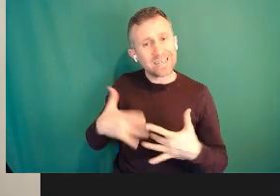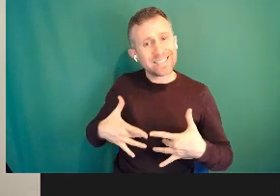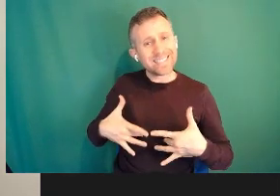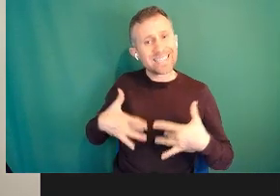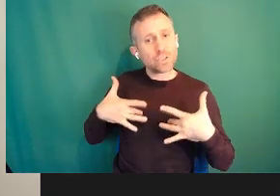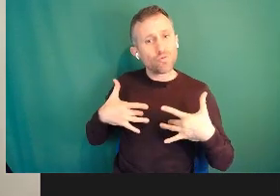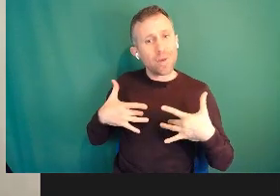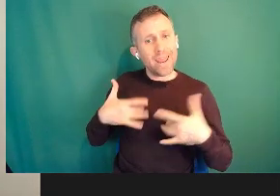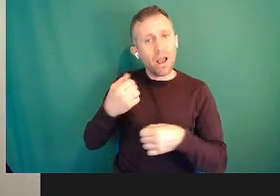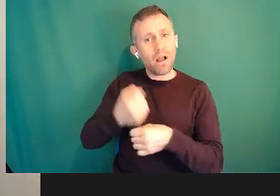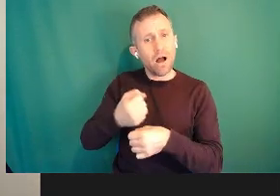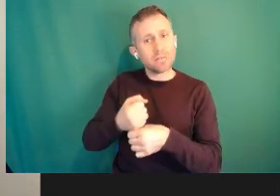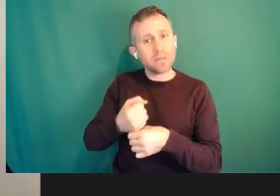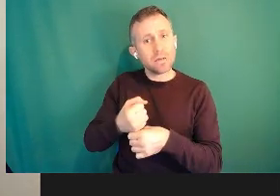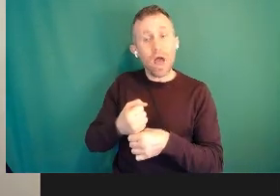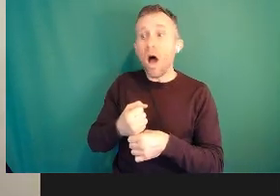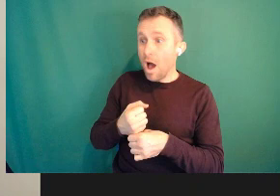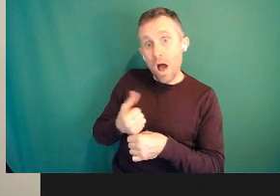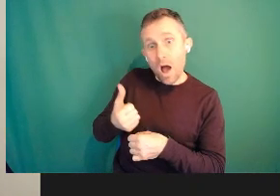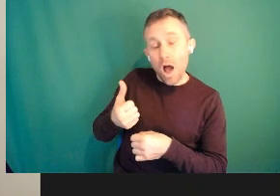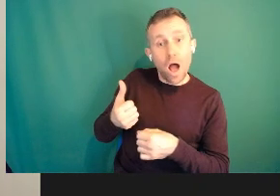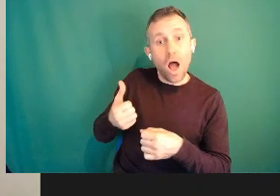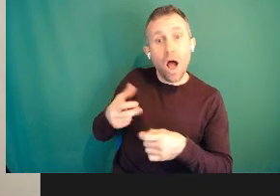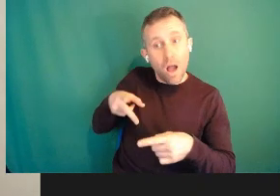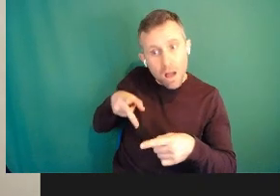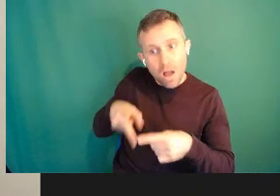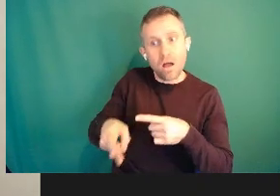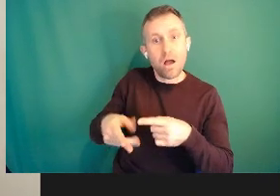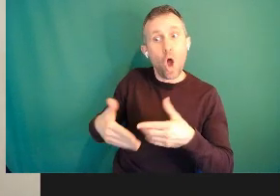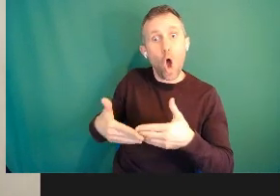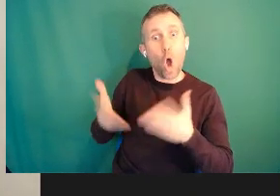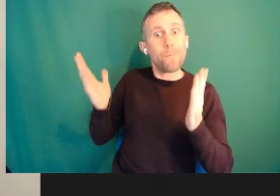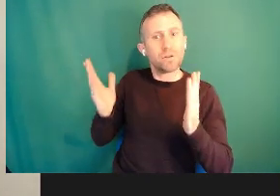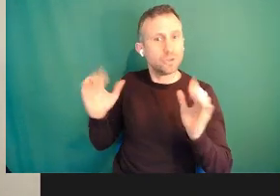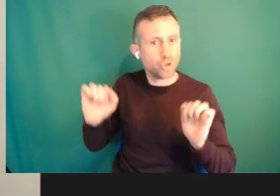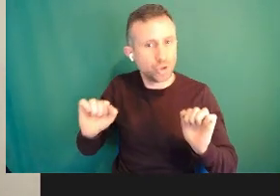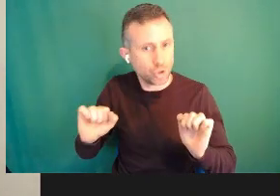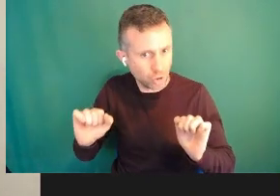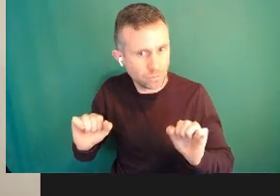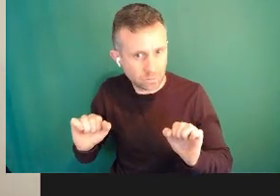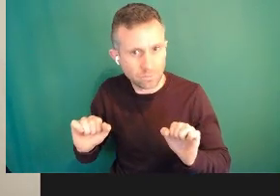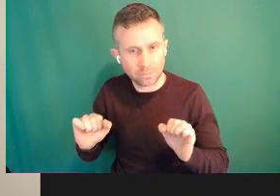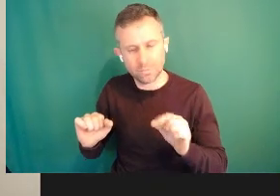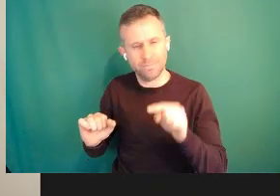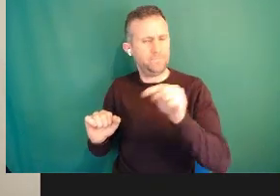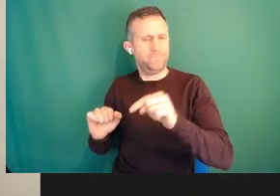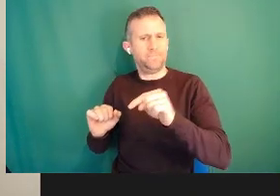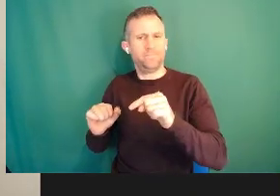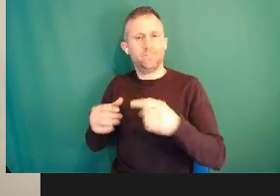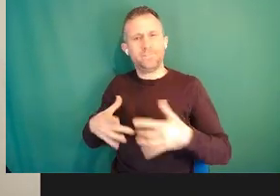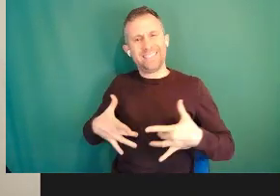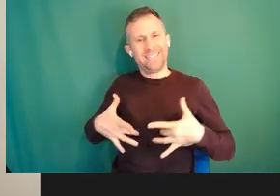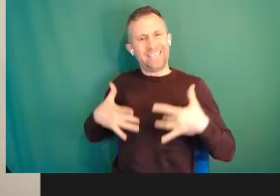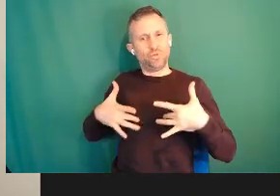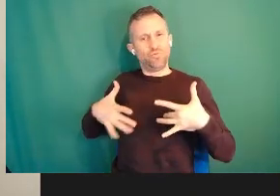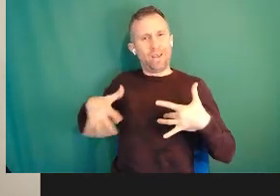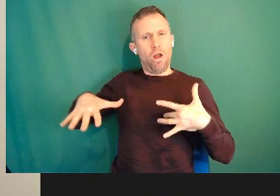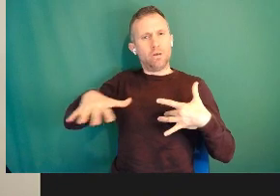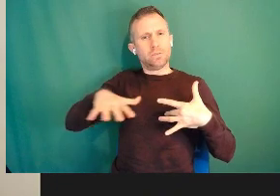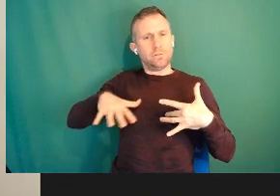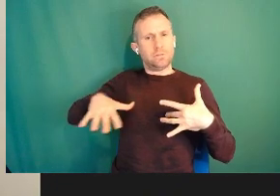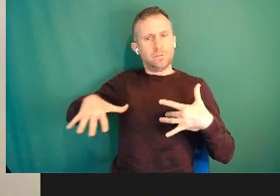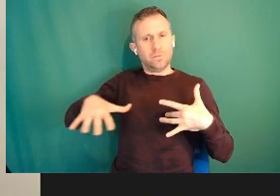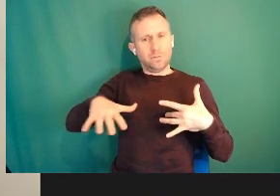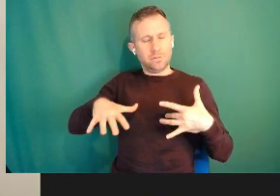garden, and particularly that space is very much about if you for